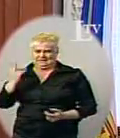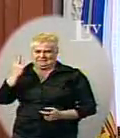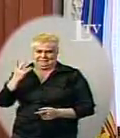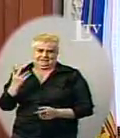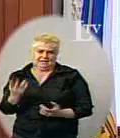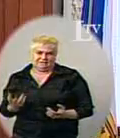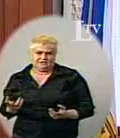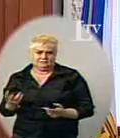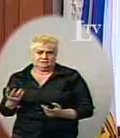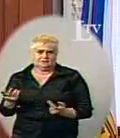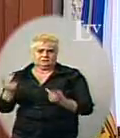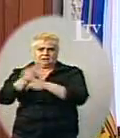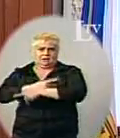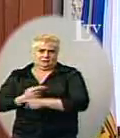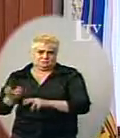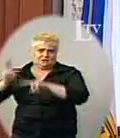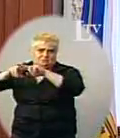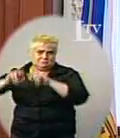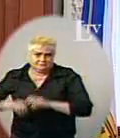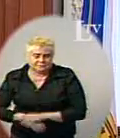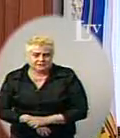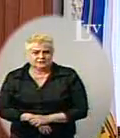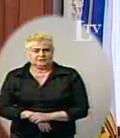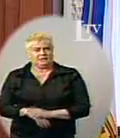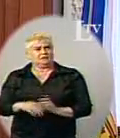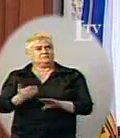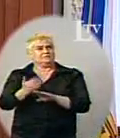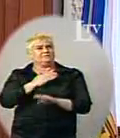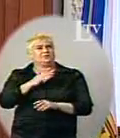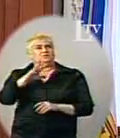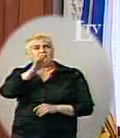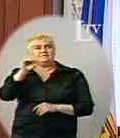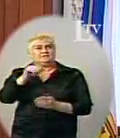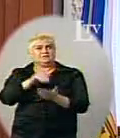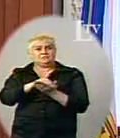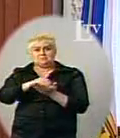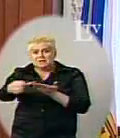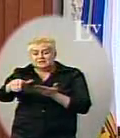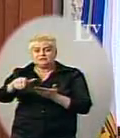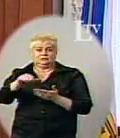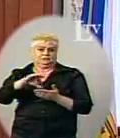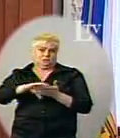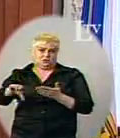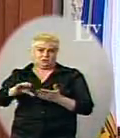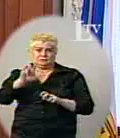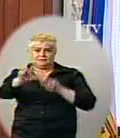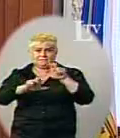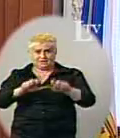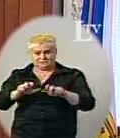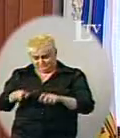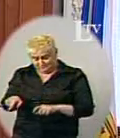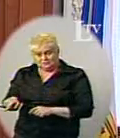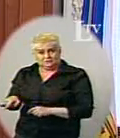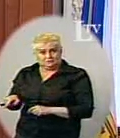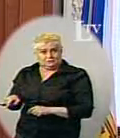an investment of some $50 million has increased capacity in Nova Scotia.